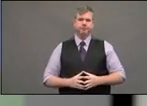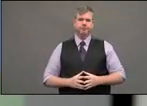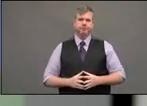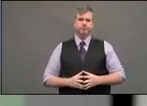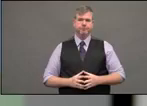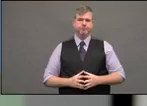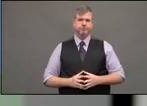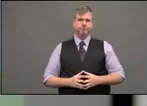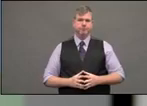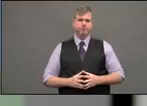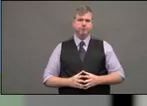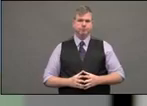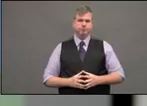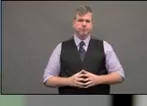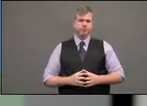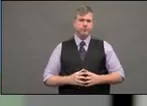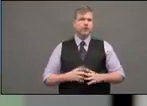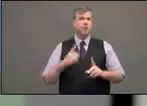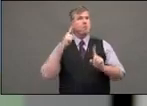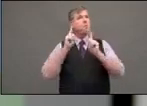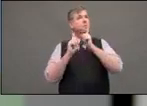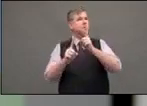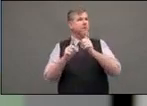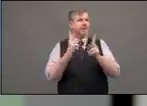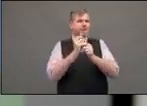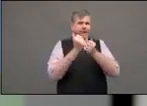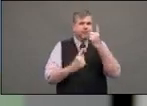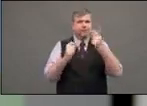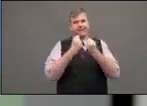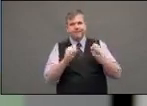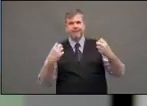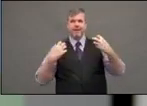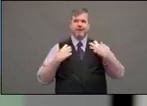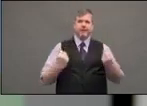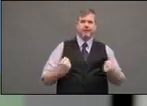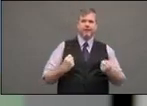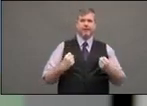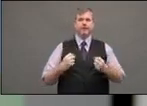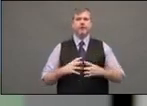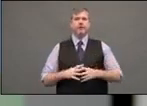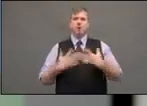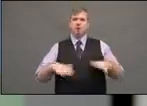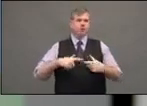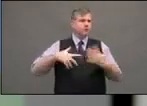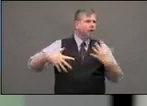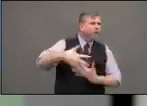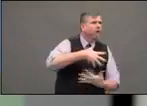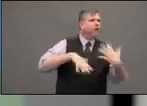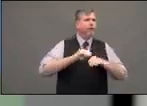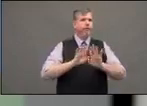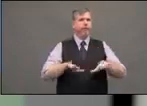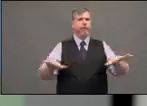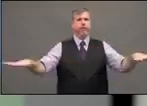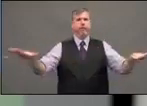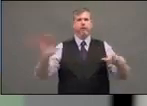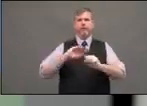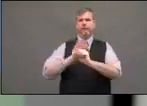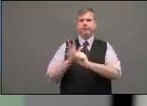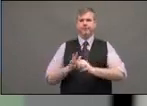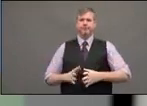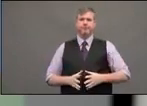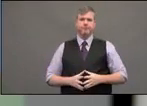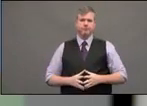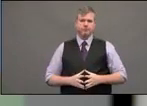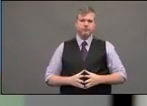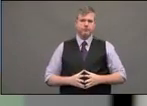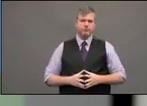healthy who you might have had contact with? We'll ask what your occupation is and specific places you might have gone or people